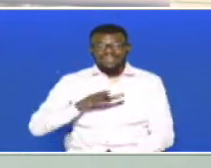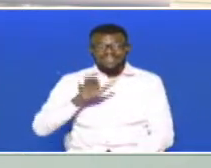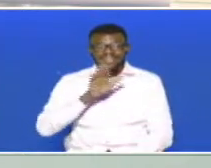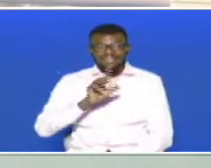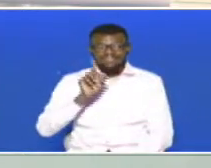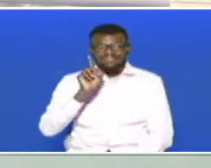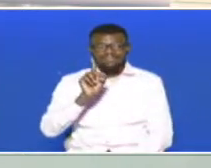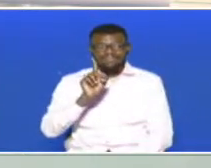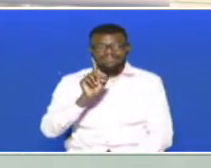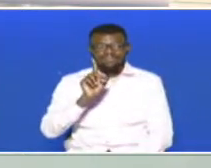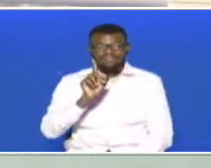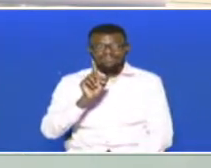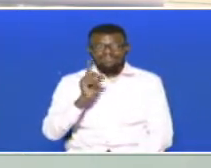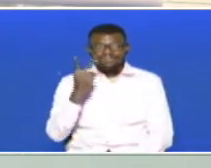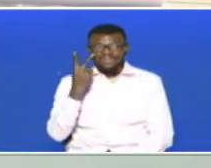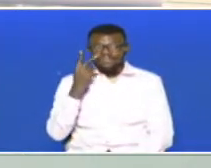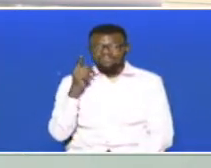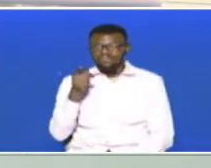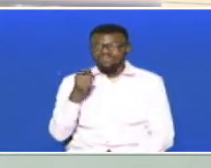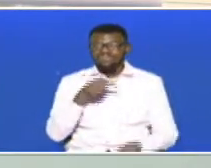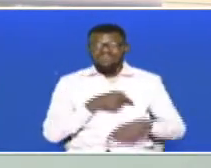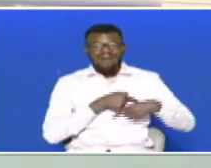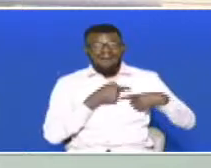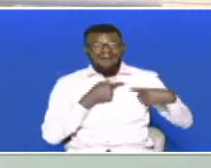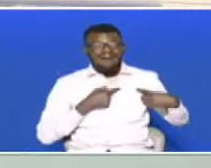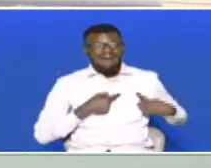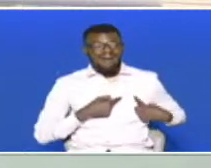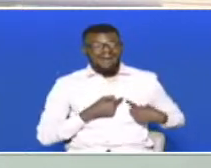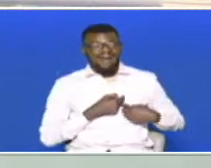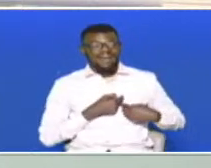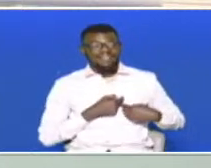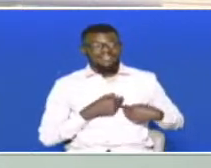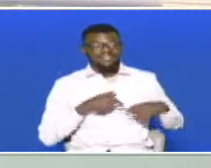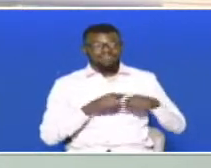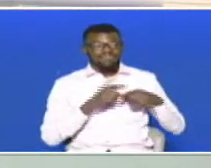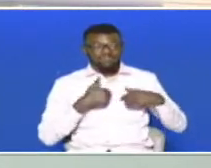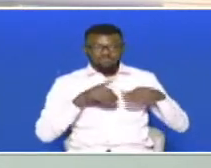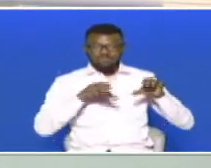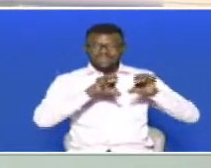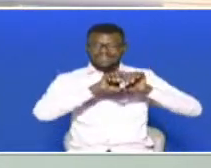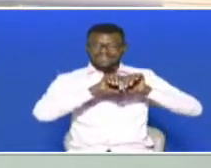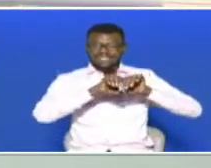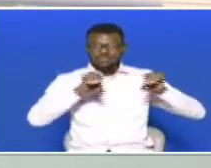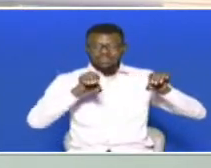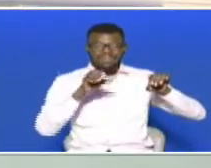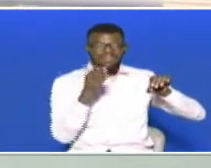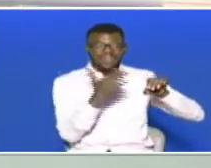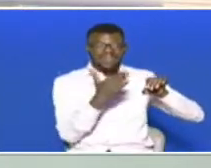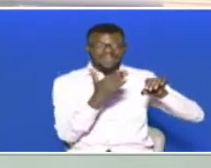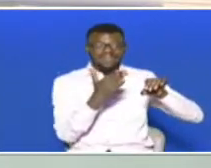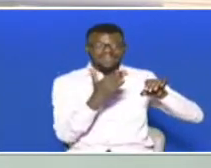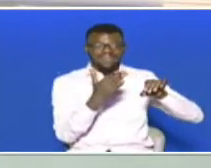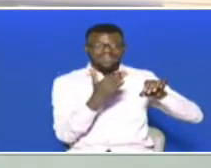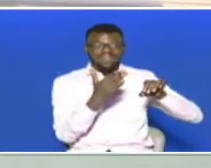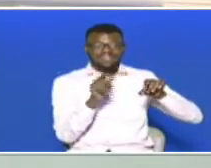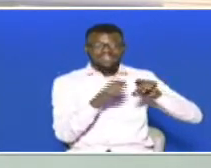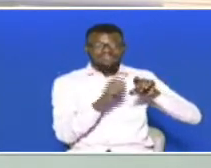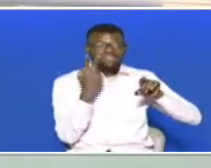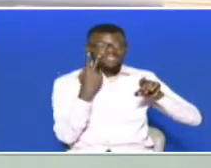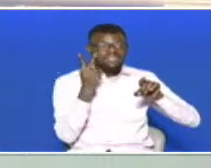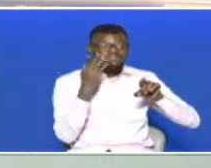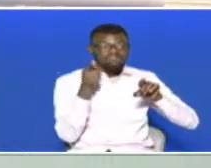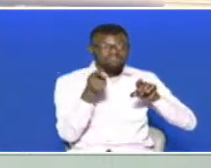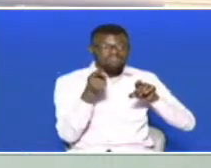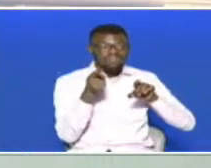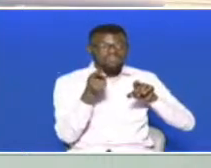from where the blood will come from the heart to this main tube, and there we have placed this valve, and you can see the